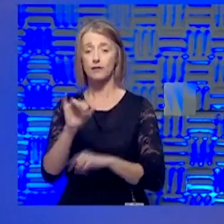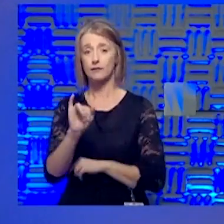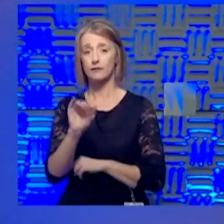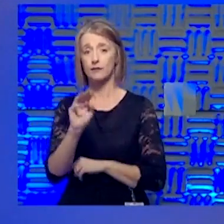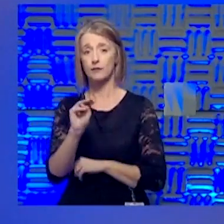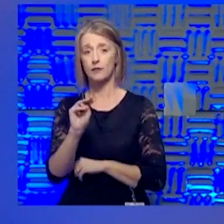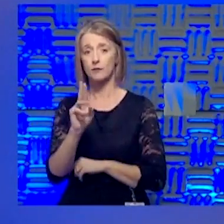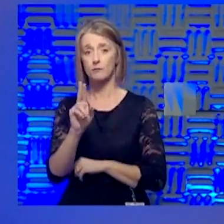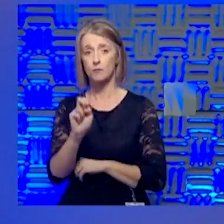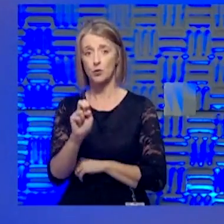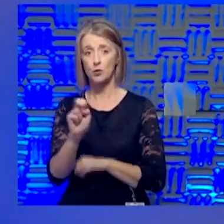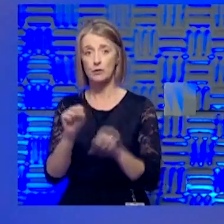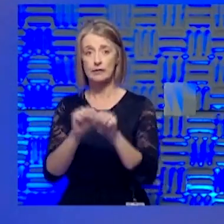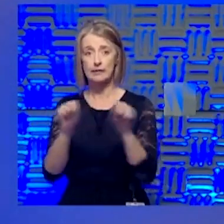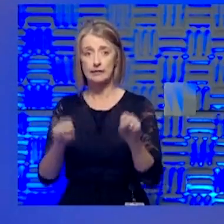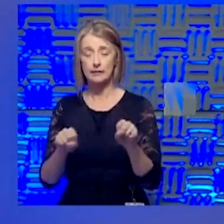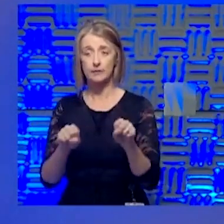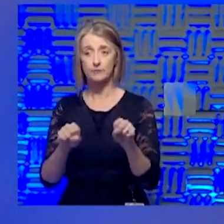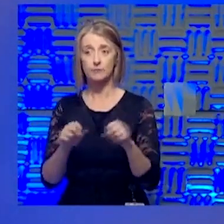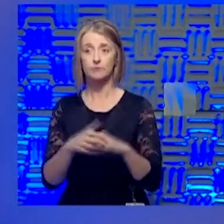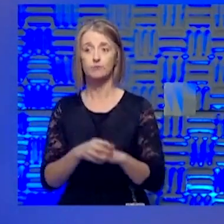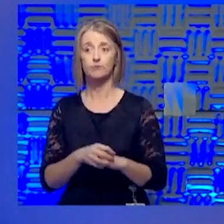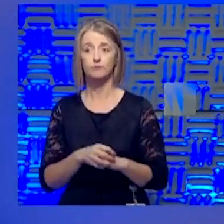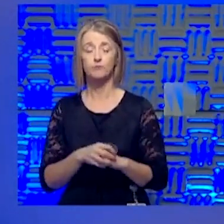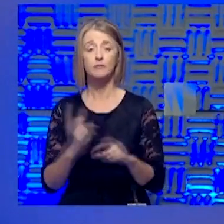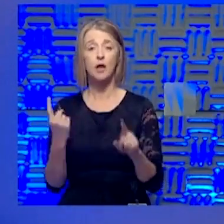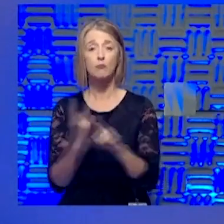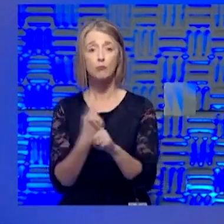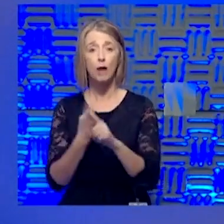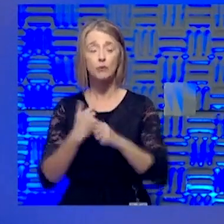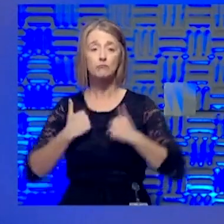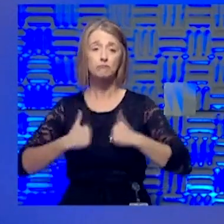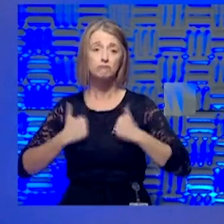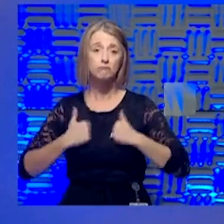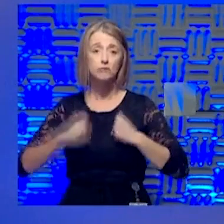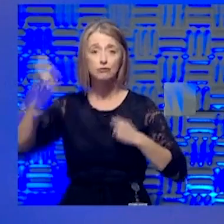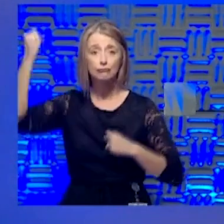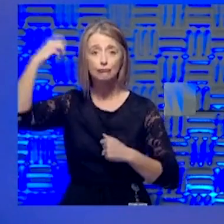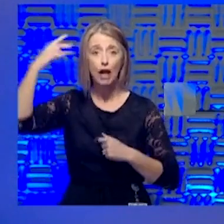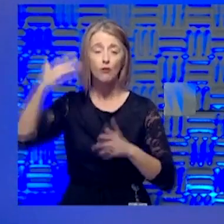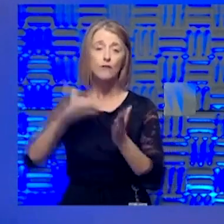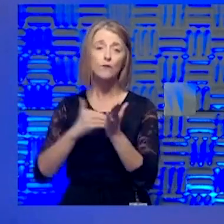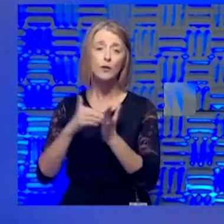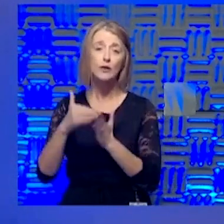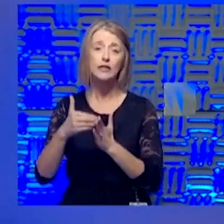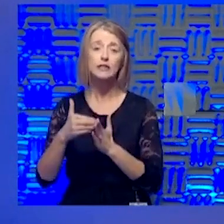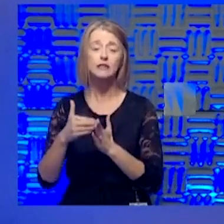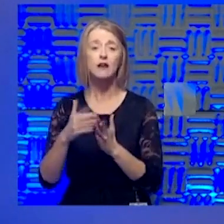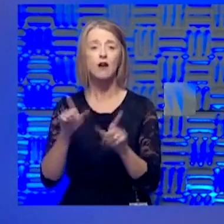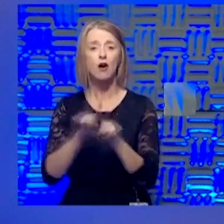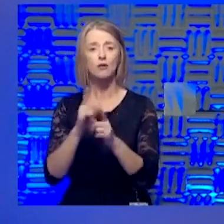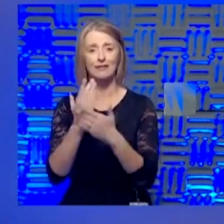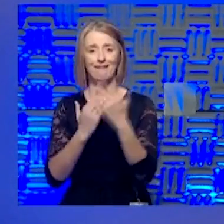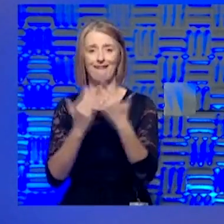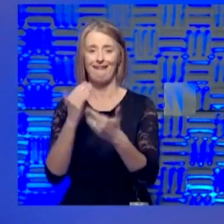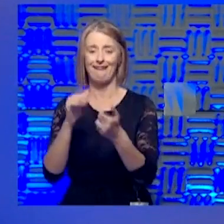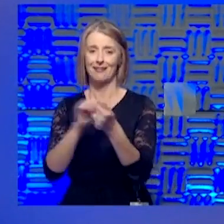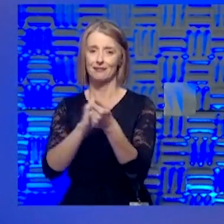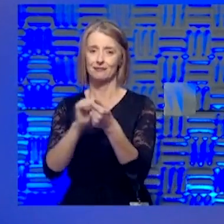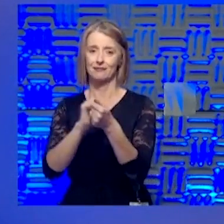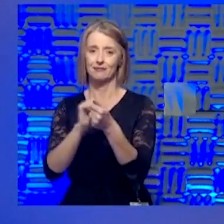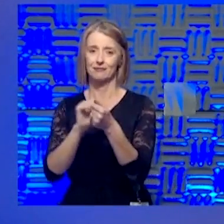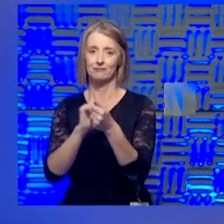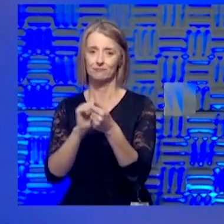physical distancing, doing the proper body hygiene, showering frequently, but also the hand hygiene, the hand